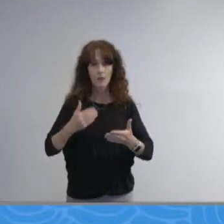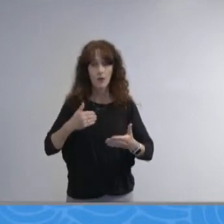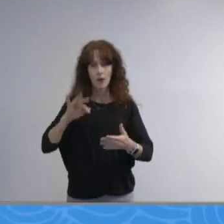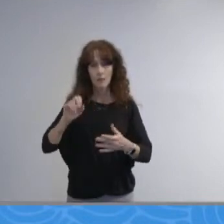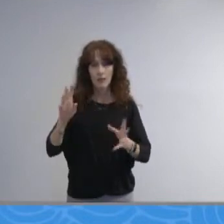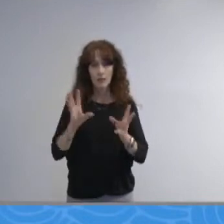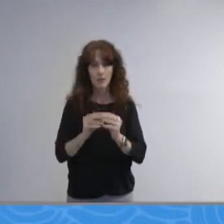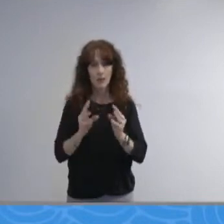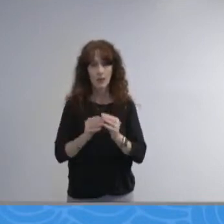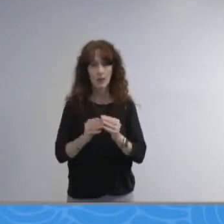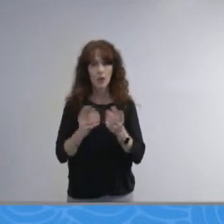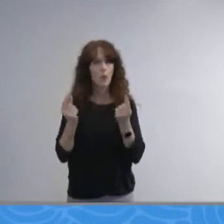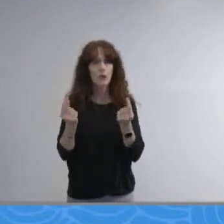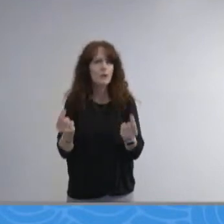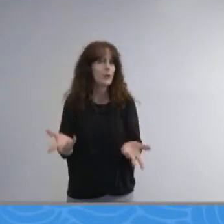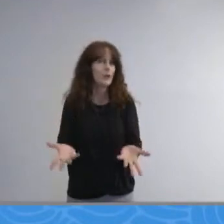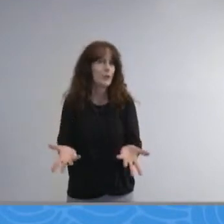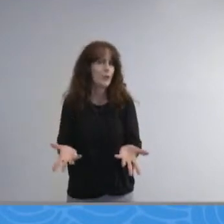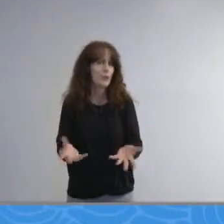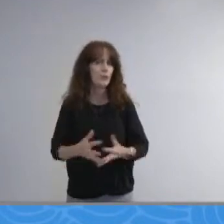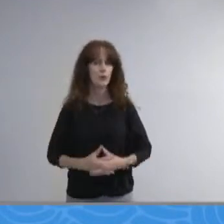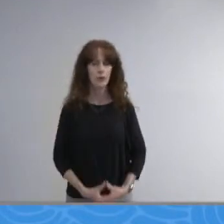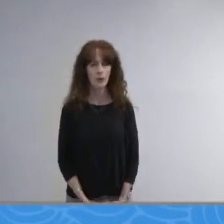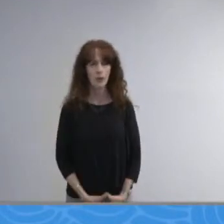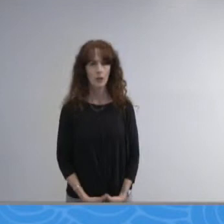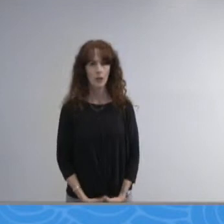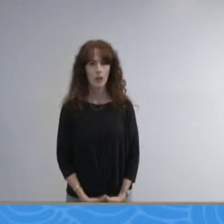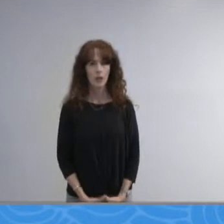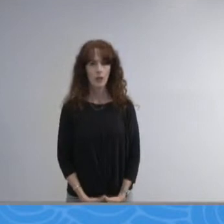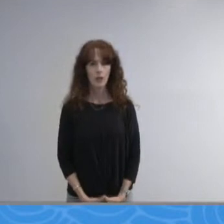IEP meeting, what can we do?